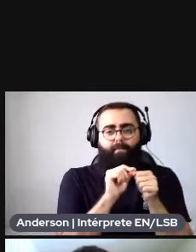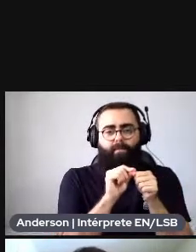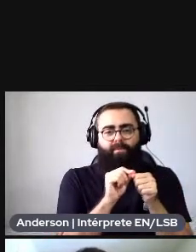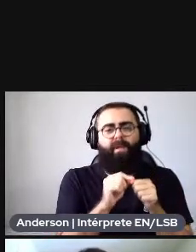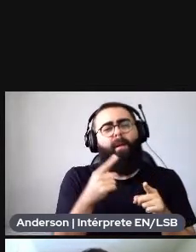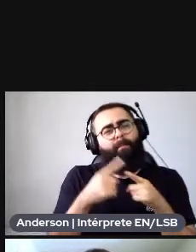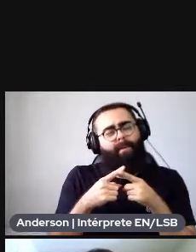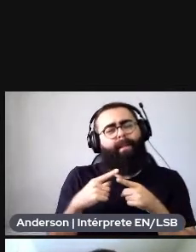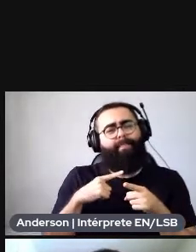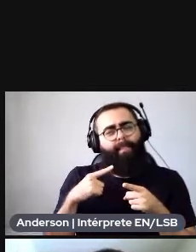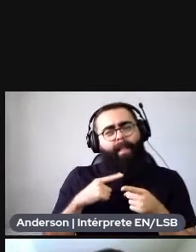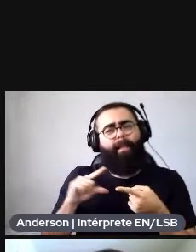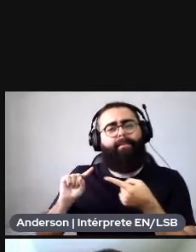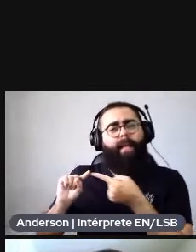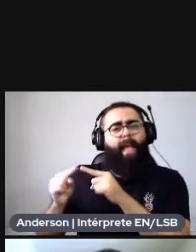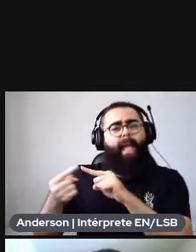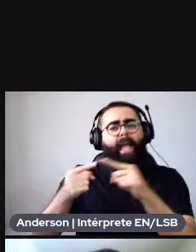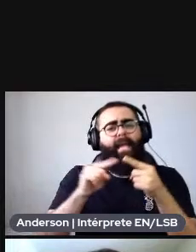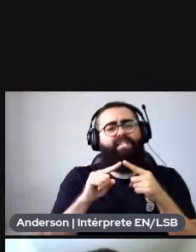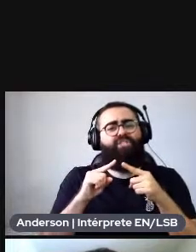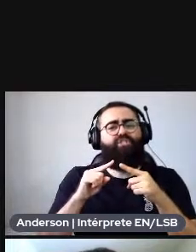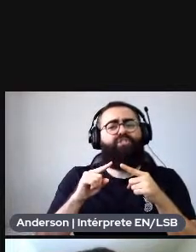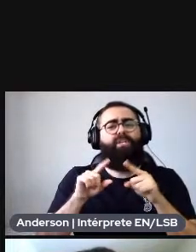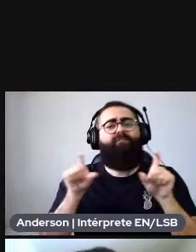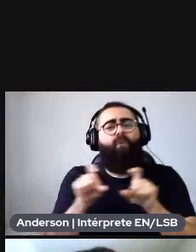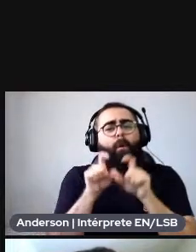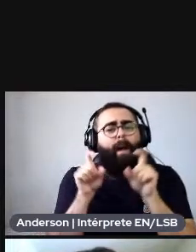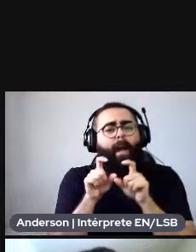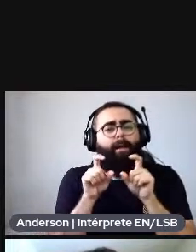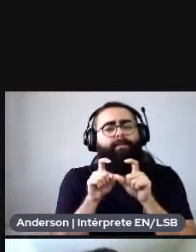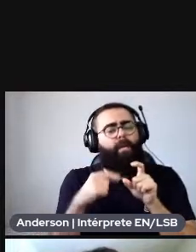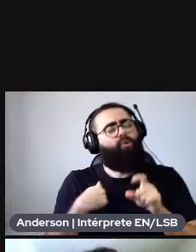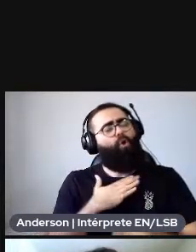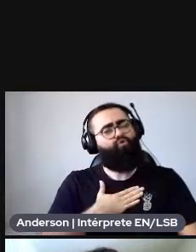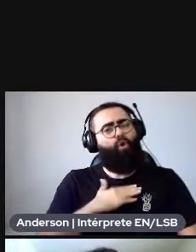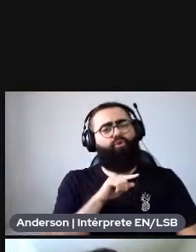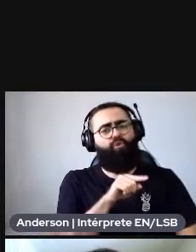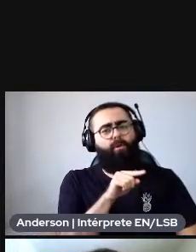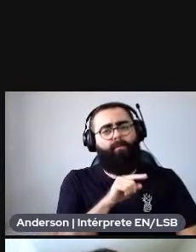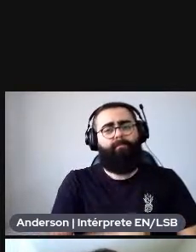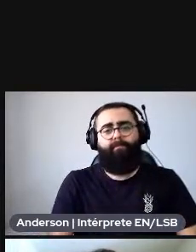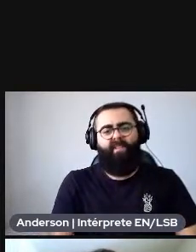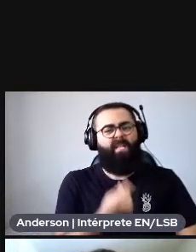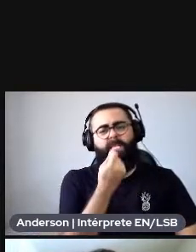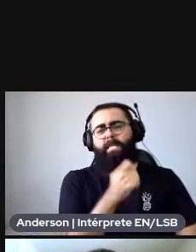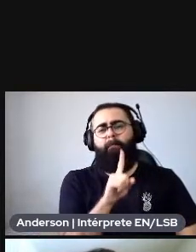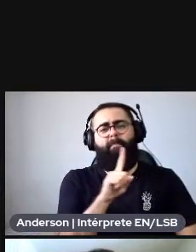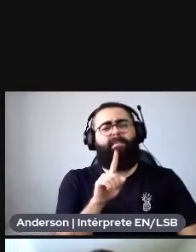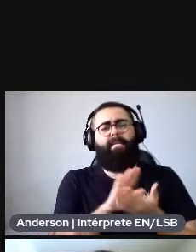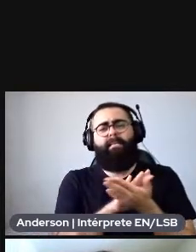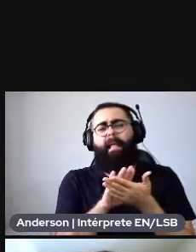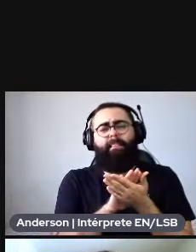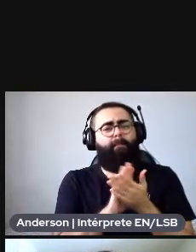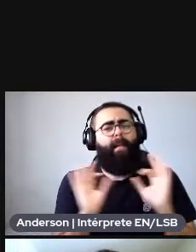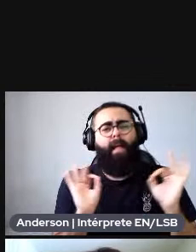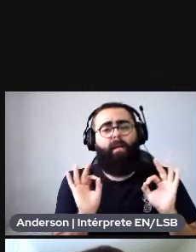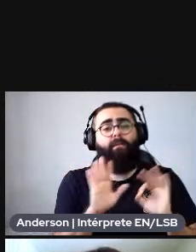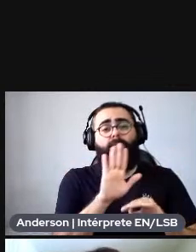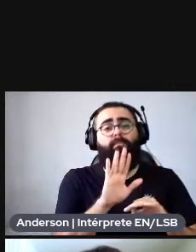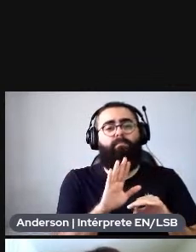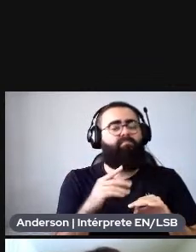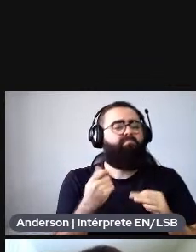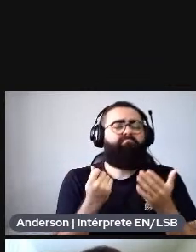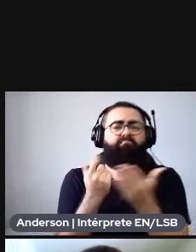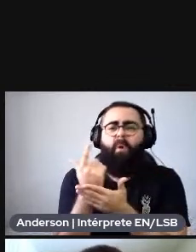estamos a gusto con ello. No necesitamos ser nada más, ni fusionarnos o comprar. Lo que queremos